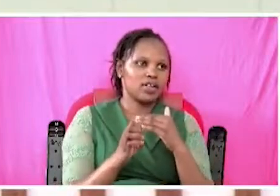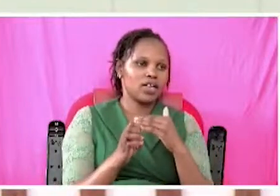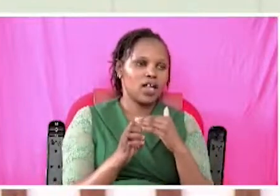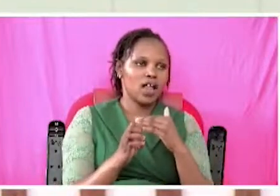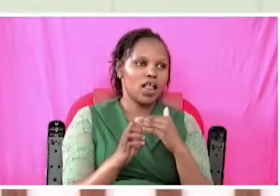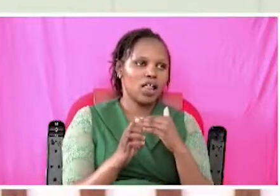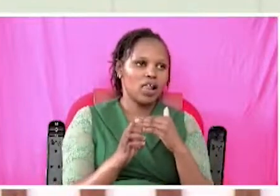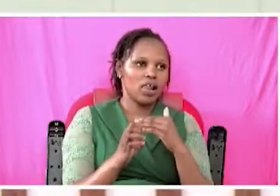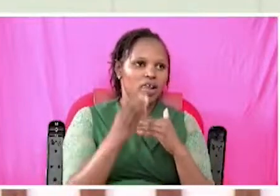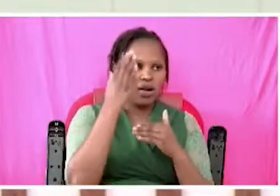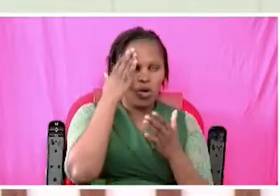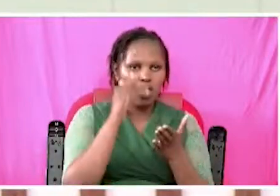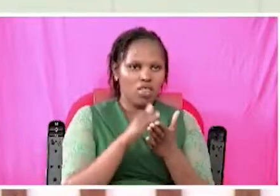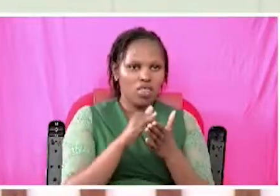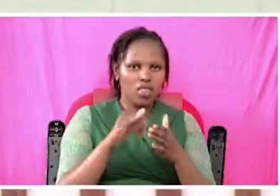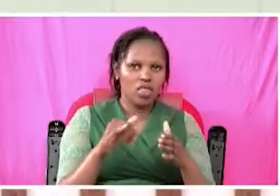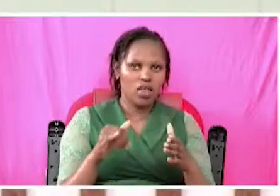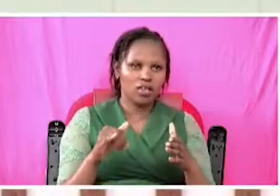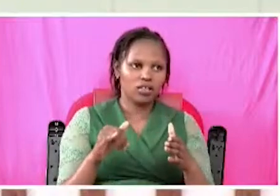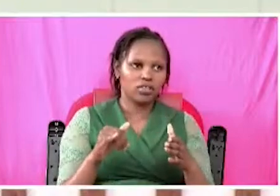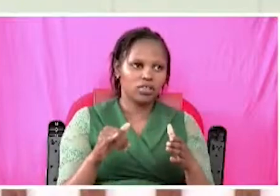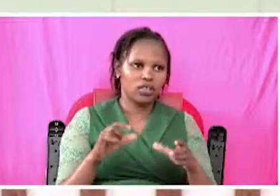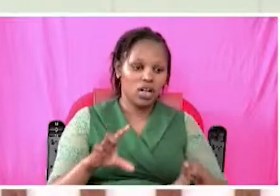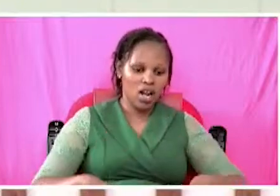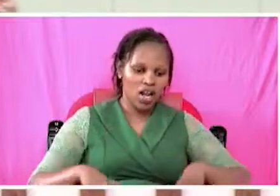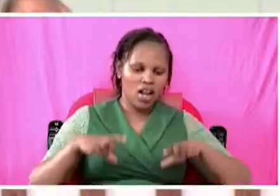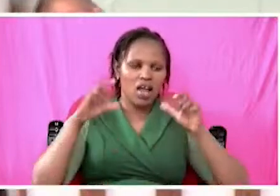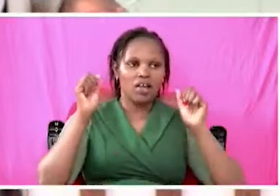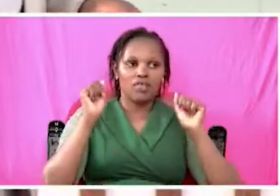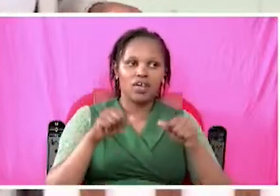life and it can be brutal.